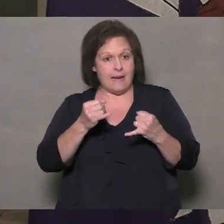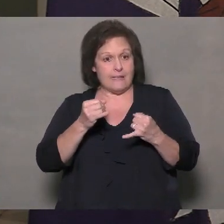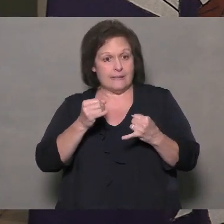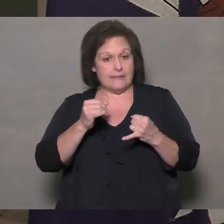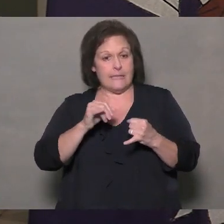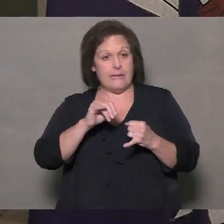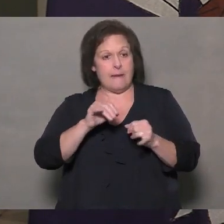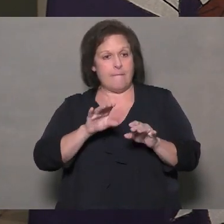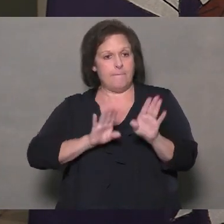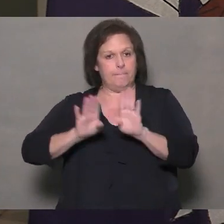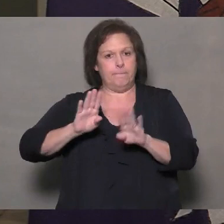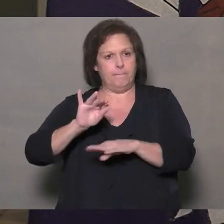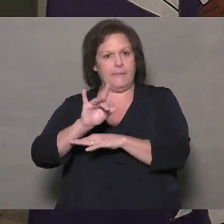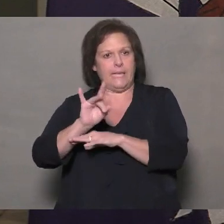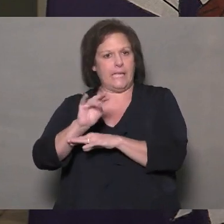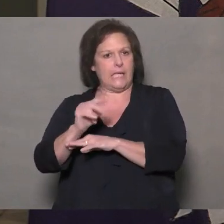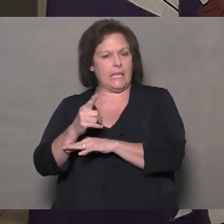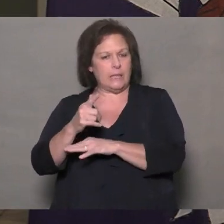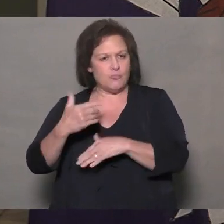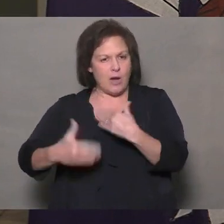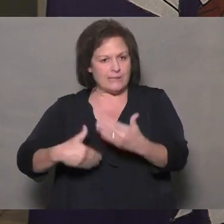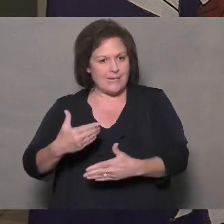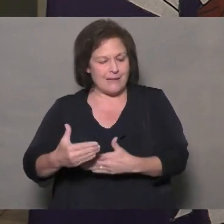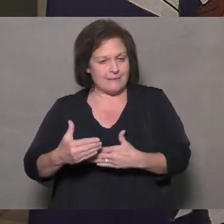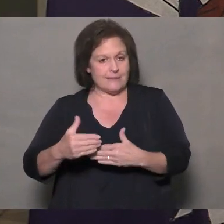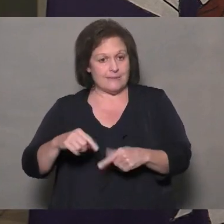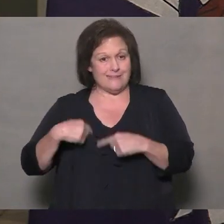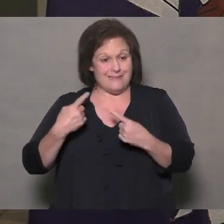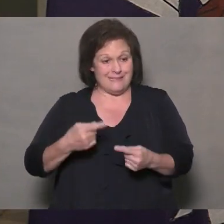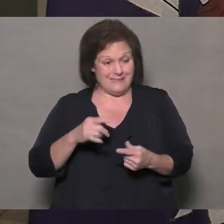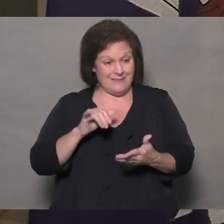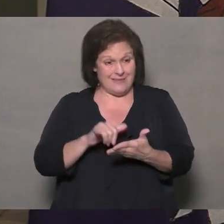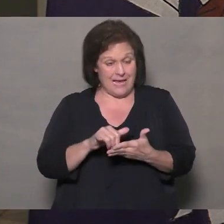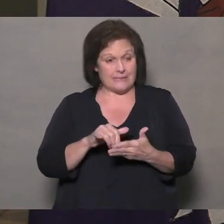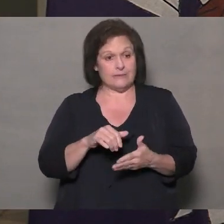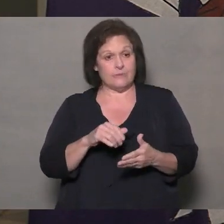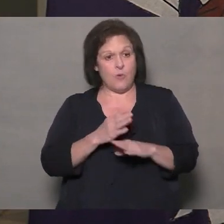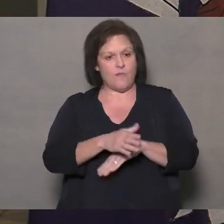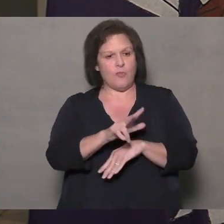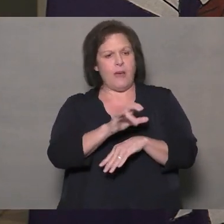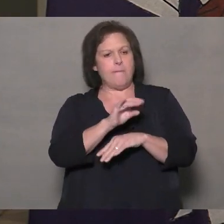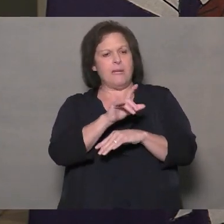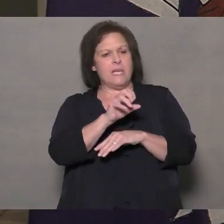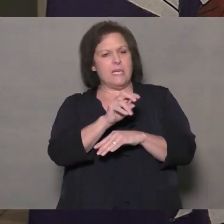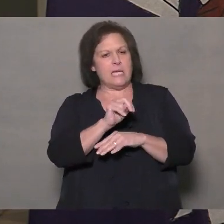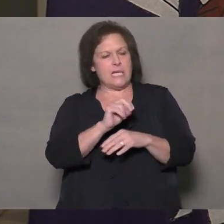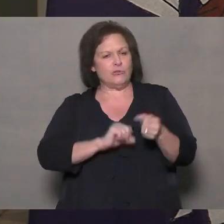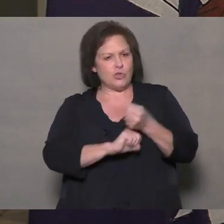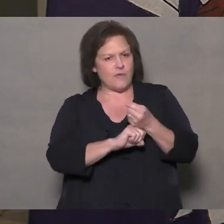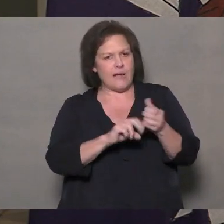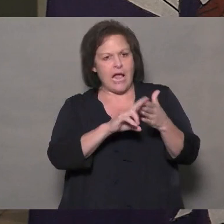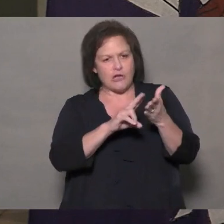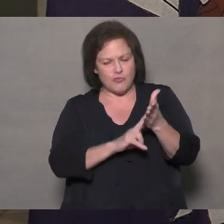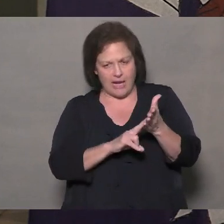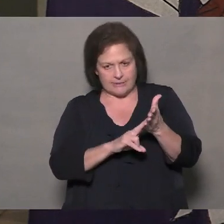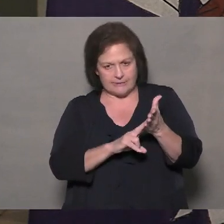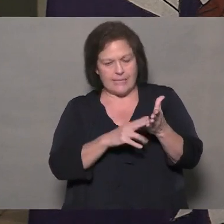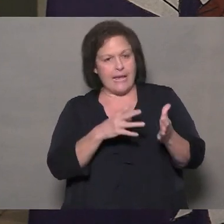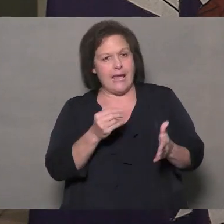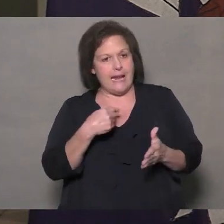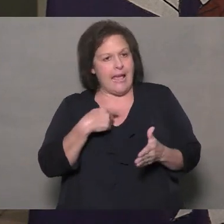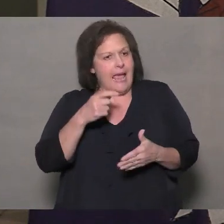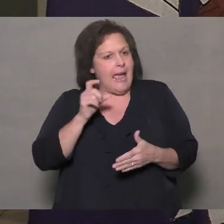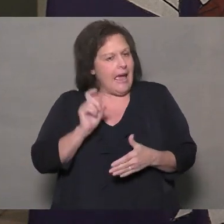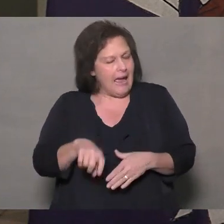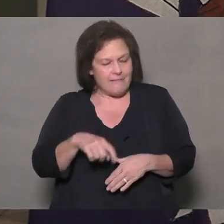and since the outbreak has issued more than $300 million in infrastructure contracts alone. And I have to